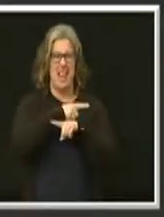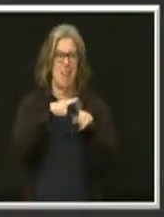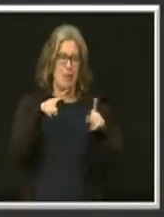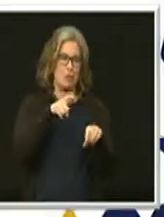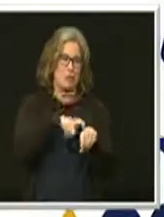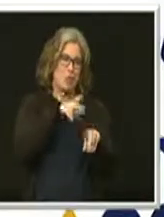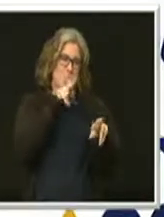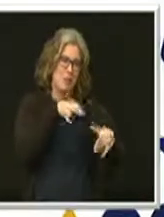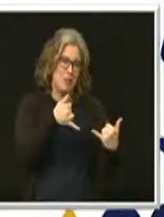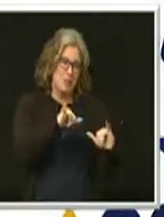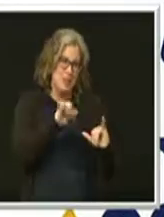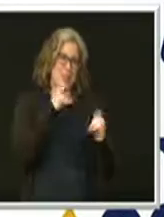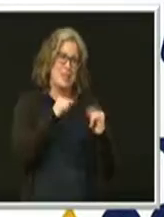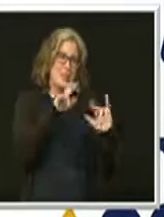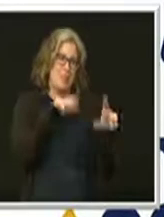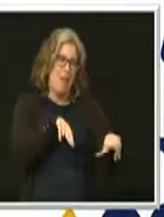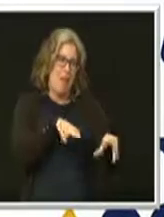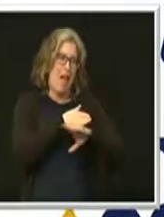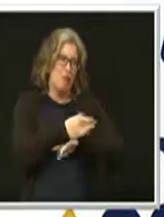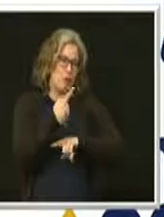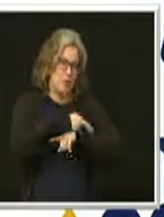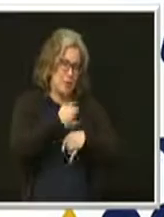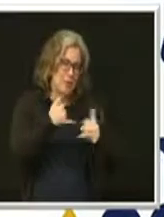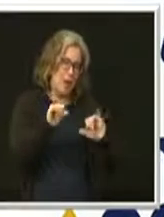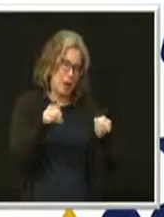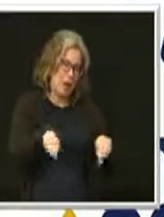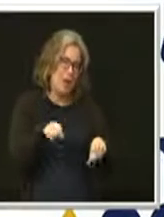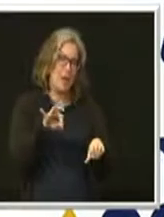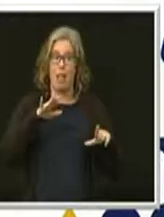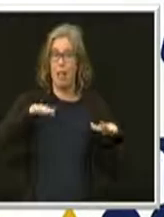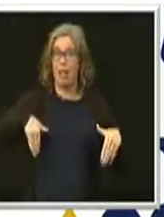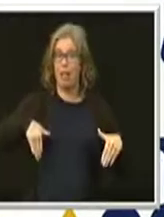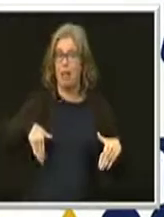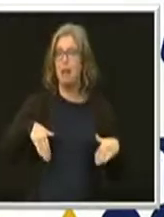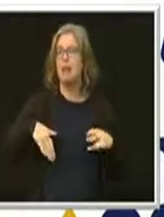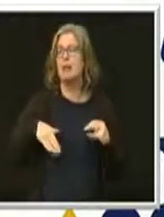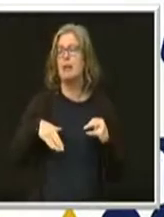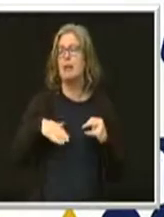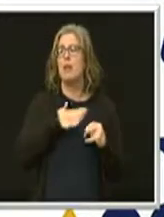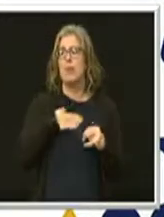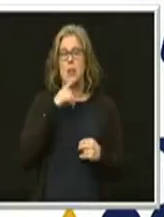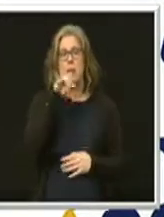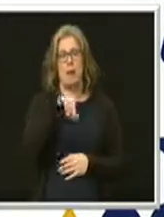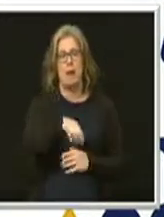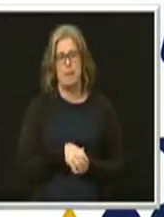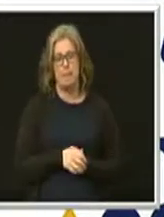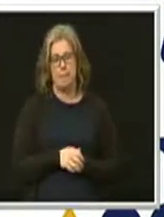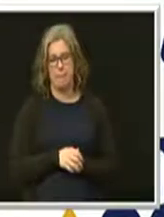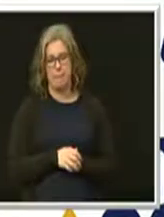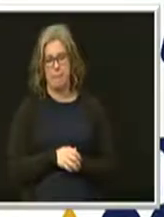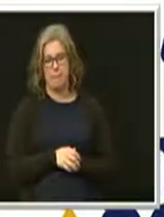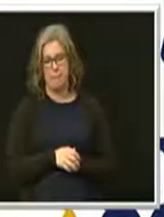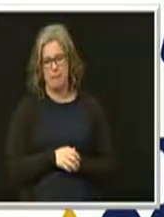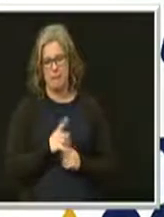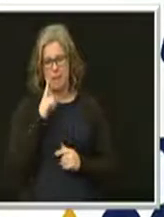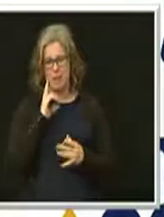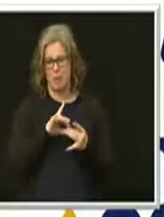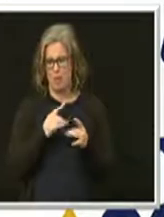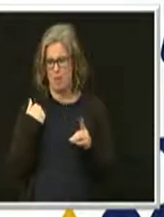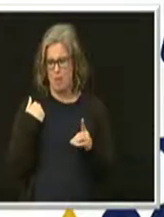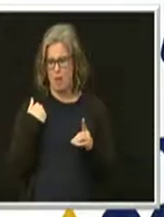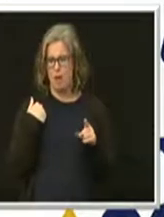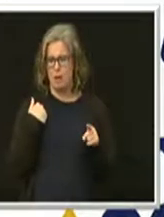to respond. So you can still respond after today. And if you haven't done so, please do so. I think I've mentioned